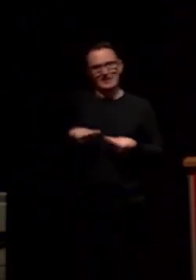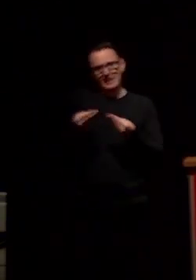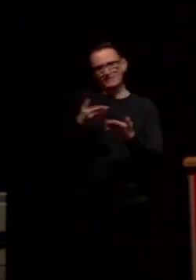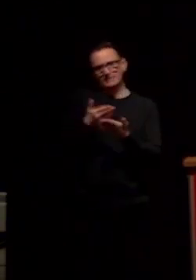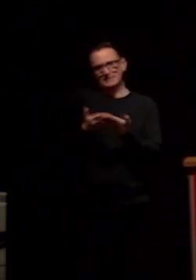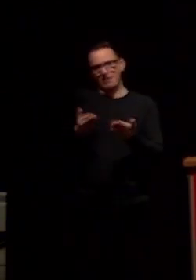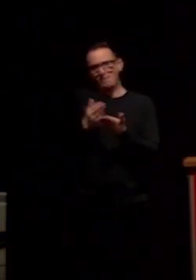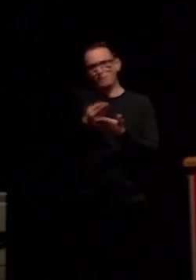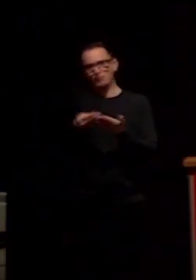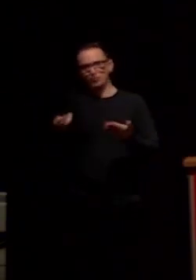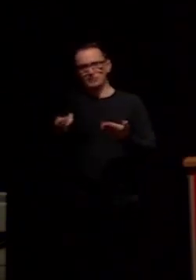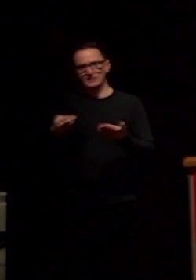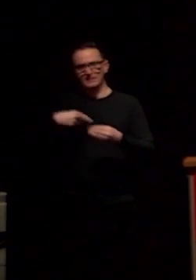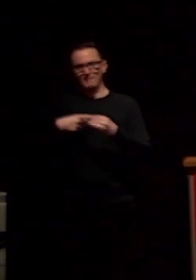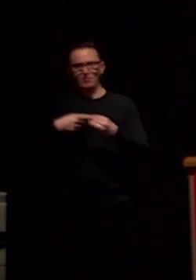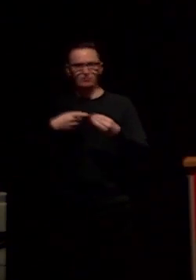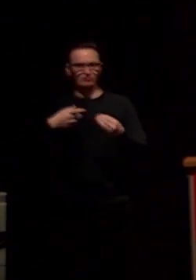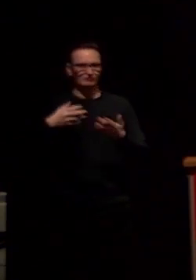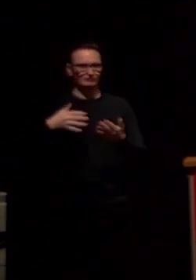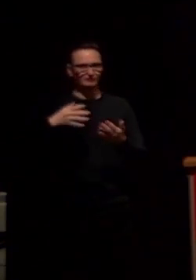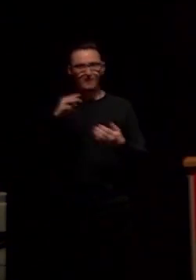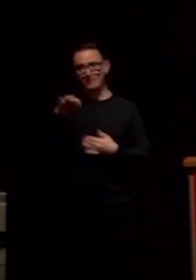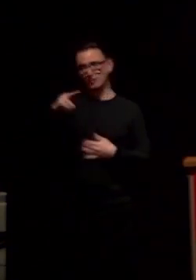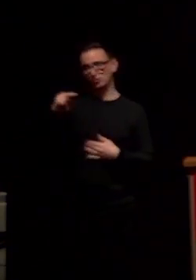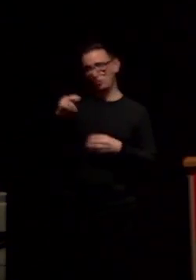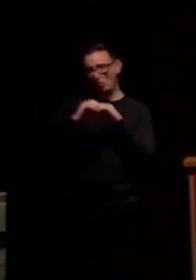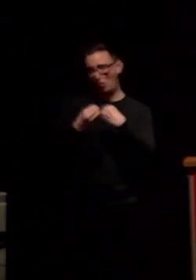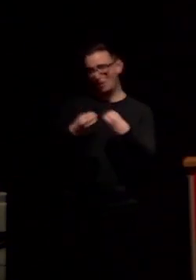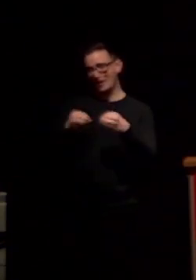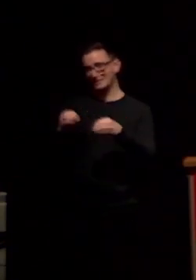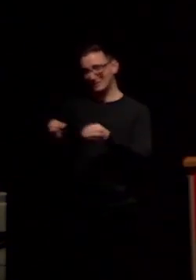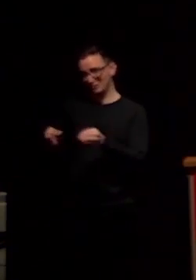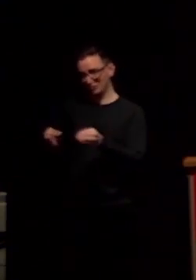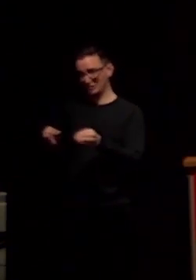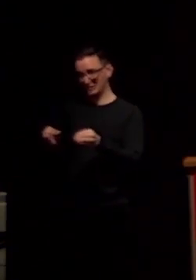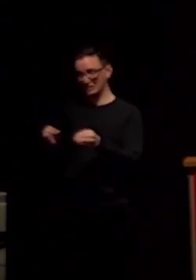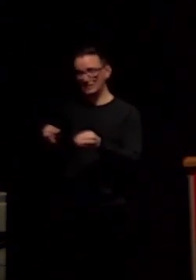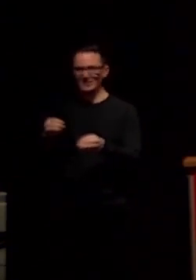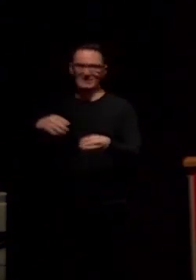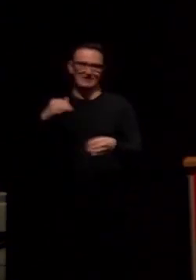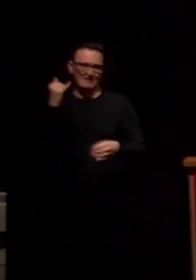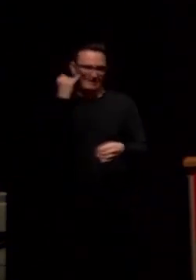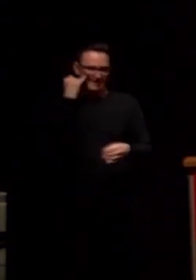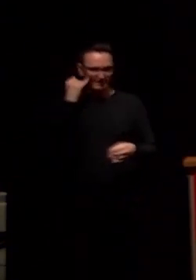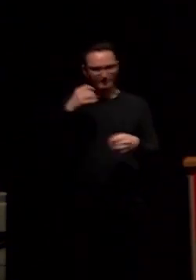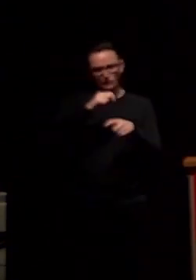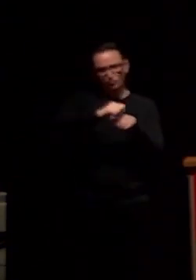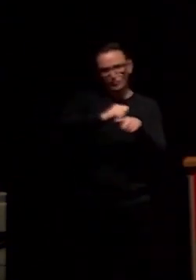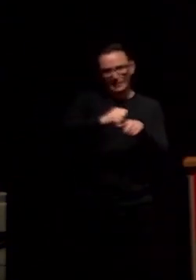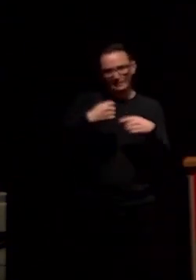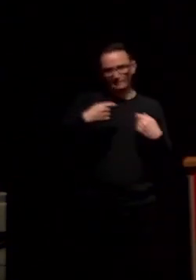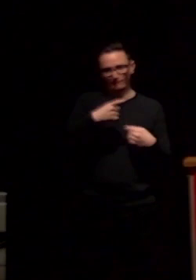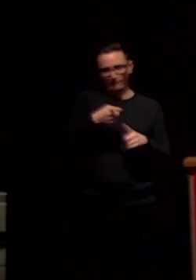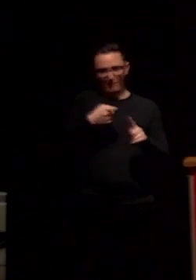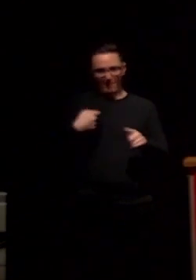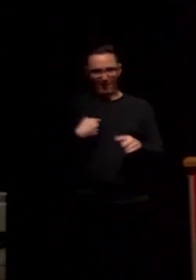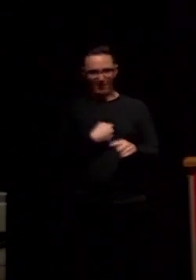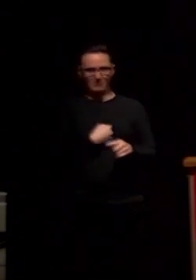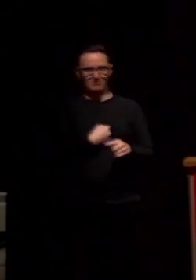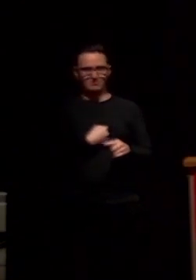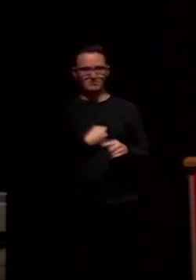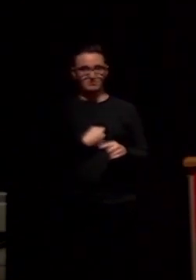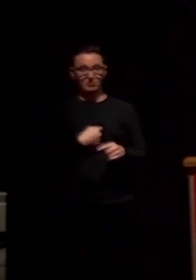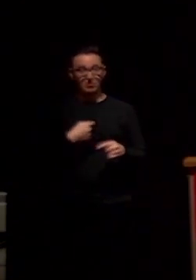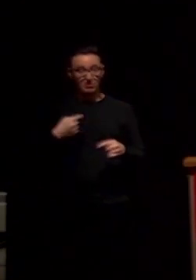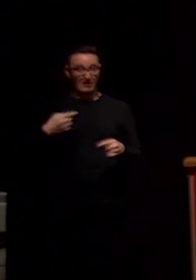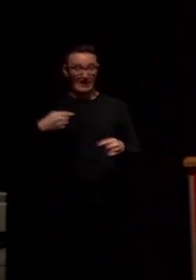have they been trained by us, are they in our directory or not. But it's a really rapidly changing space, and so I think we